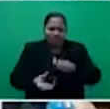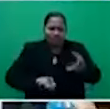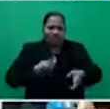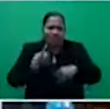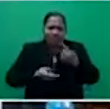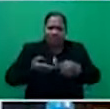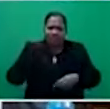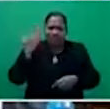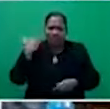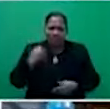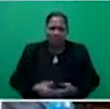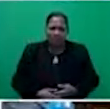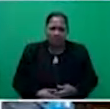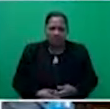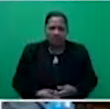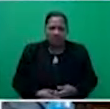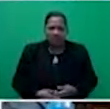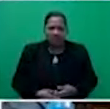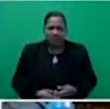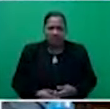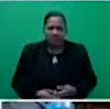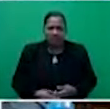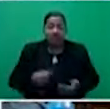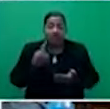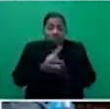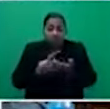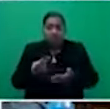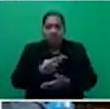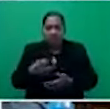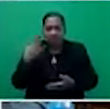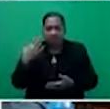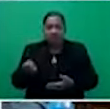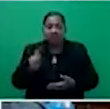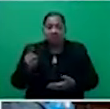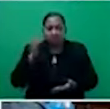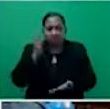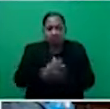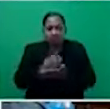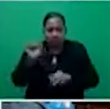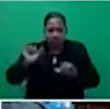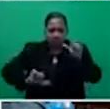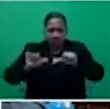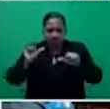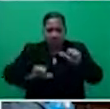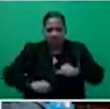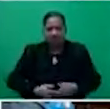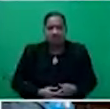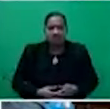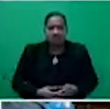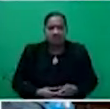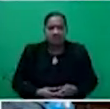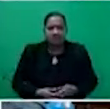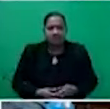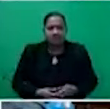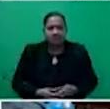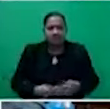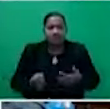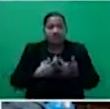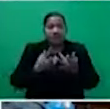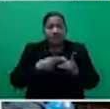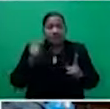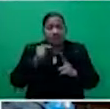fabricated narrative, Mr. Speaker, sir. Only then we'll have true analysis. Mr. Speaker, sir, the other point that I wanted to